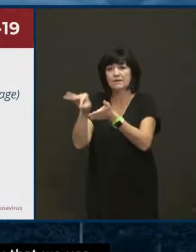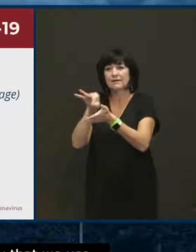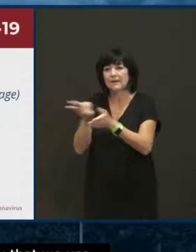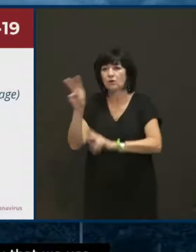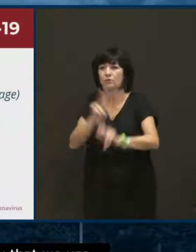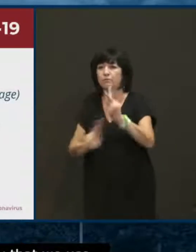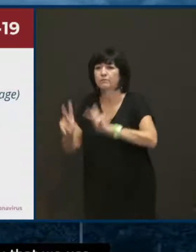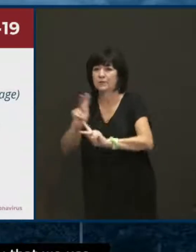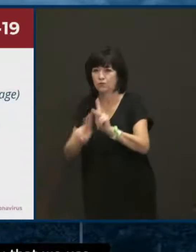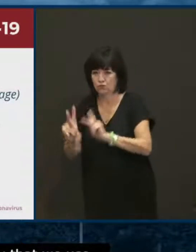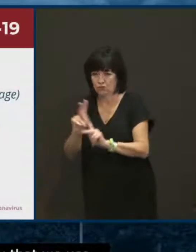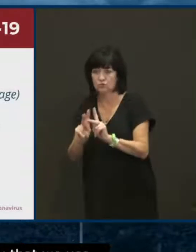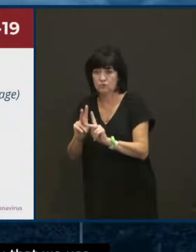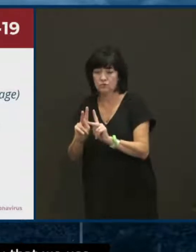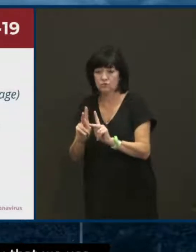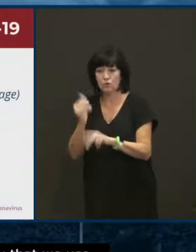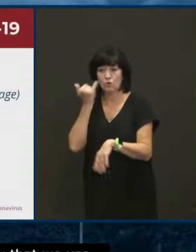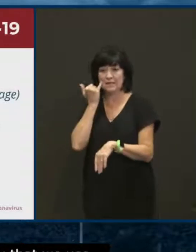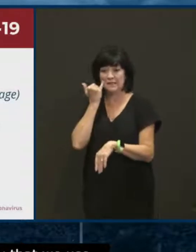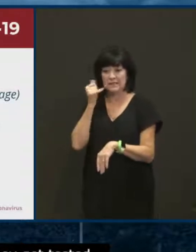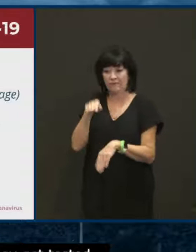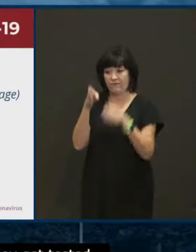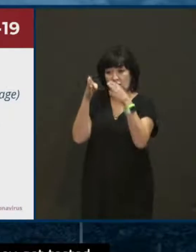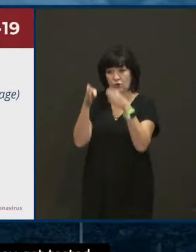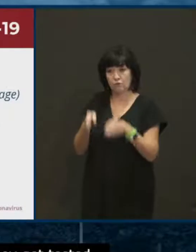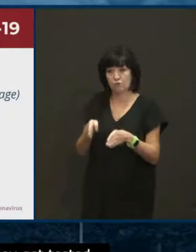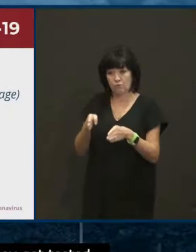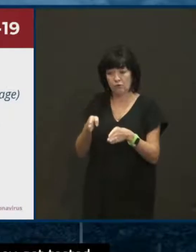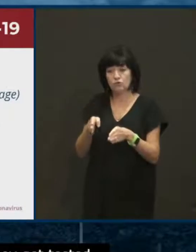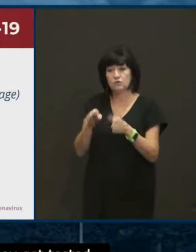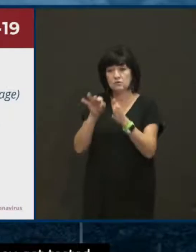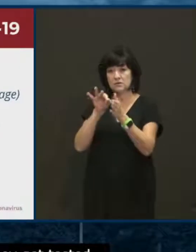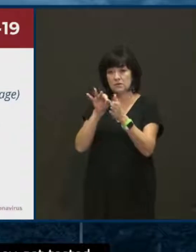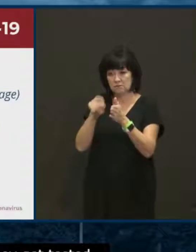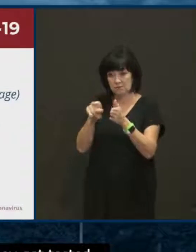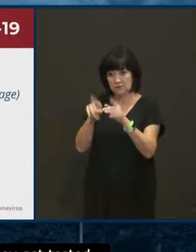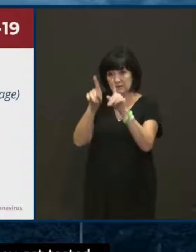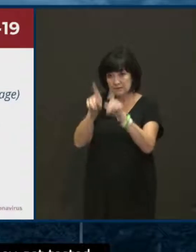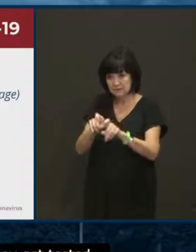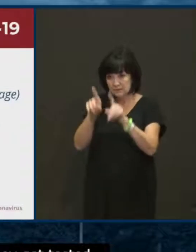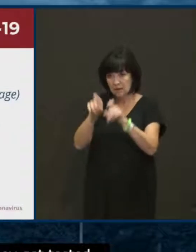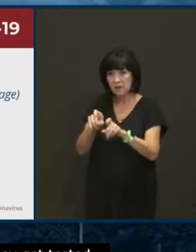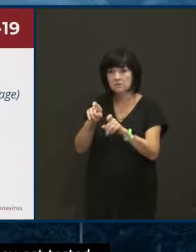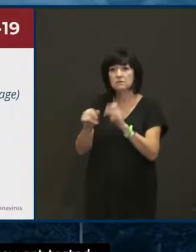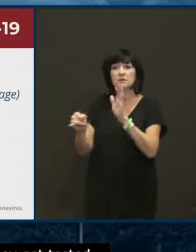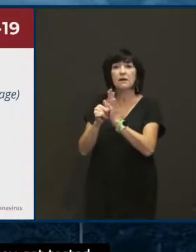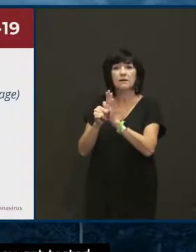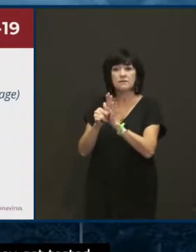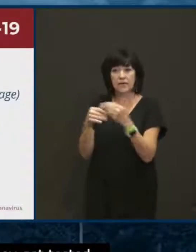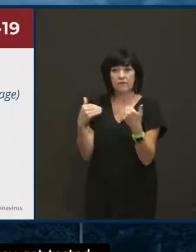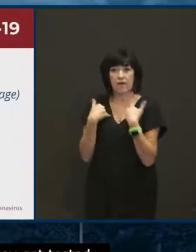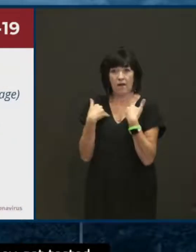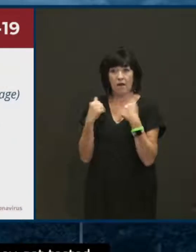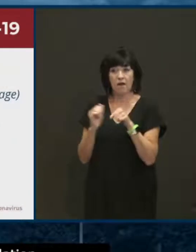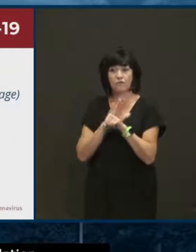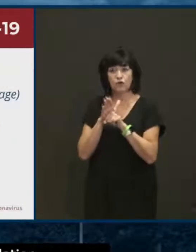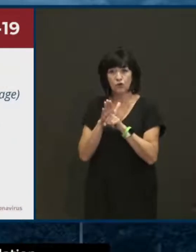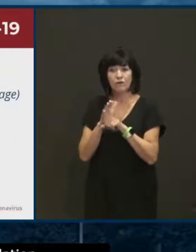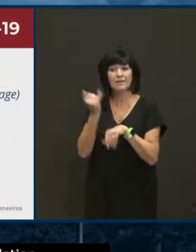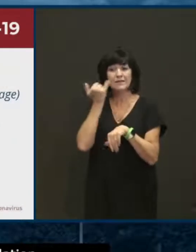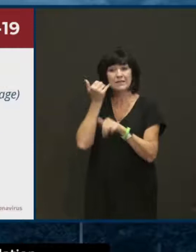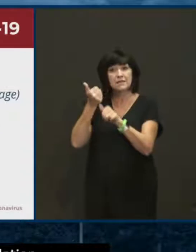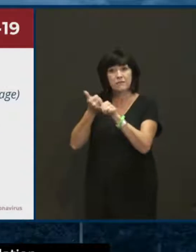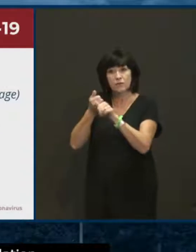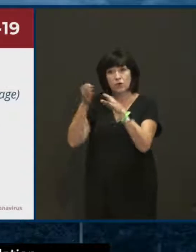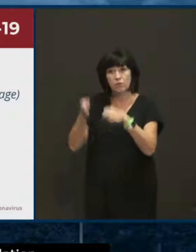it doesn't get counted for that calculation. The new way, which is the middle